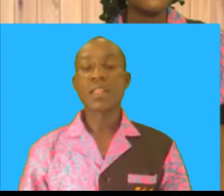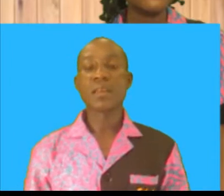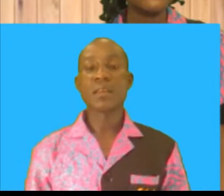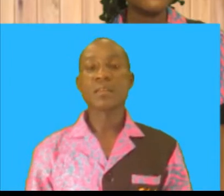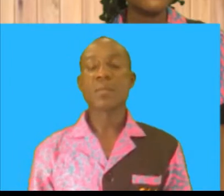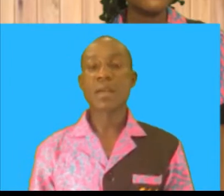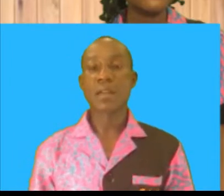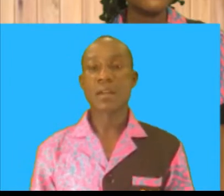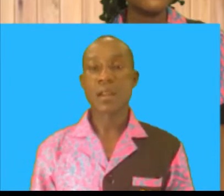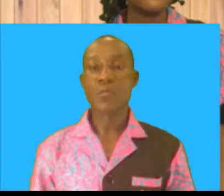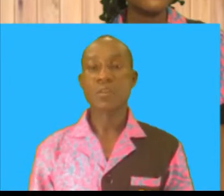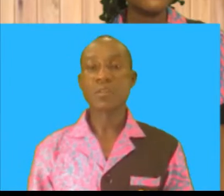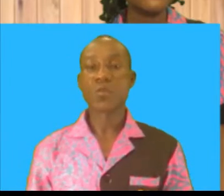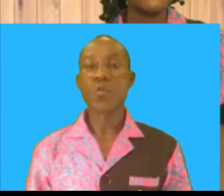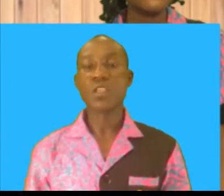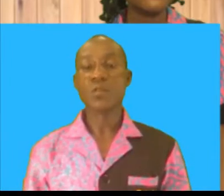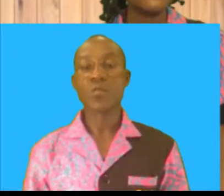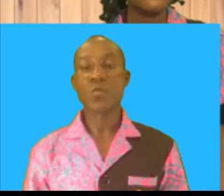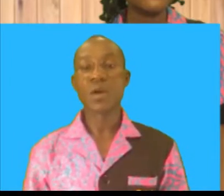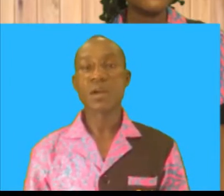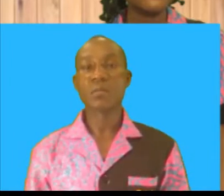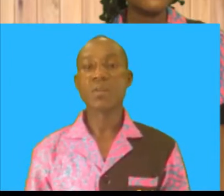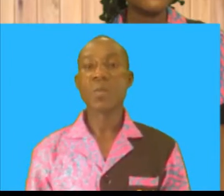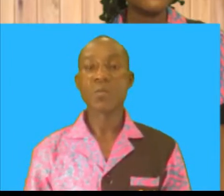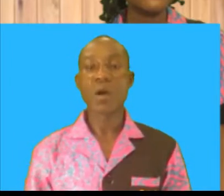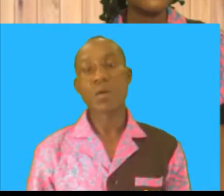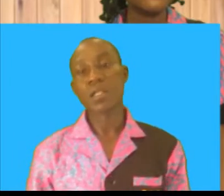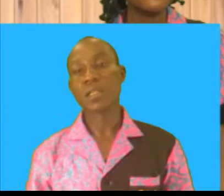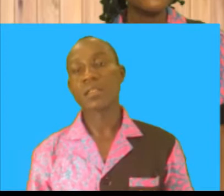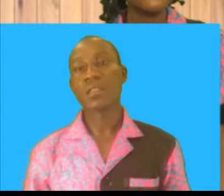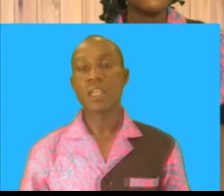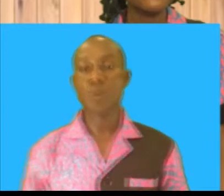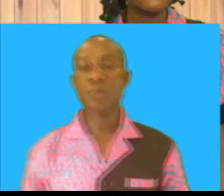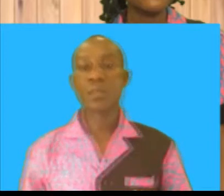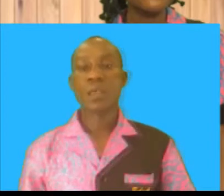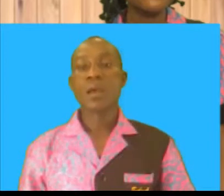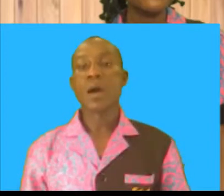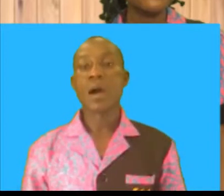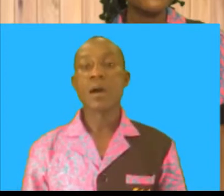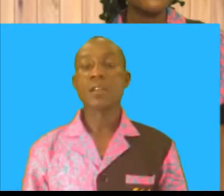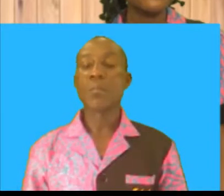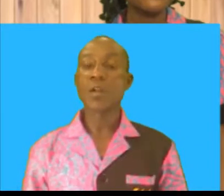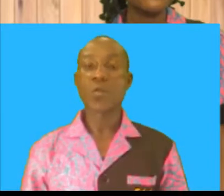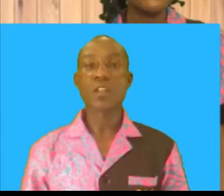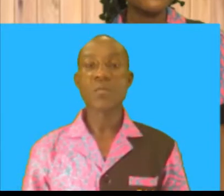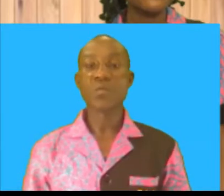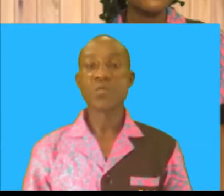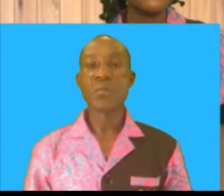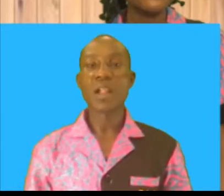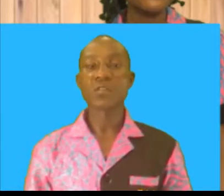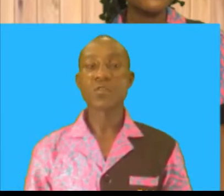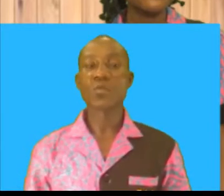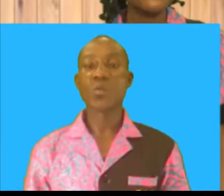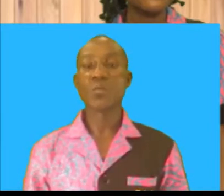Menene tamkar abun koyi ko kuma manufar mu a wannan darasi a yau? Na farko zamu duba